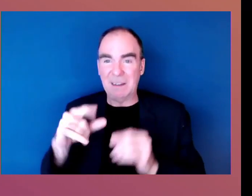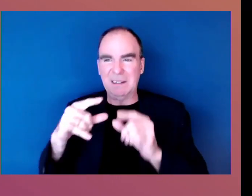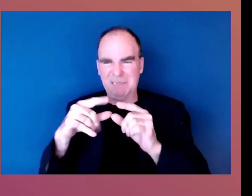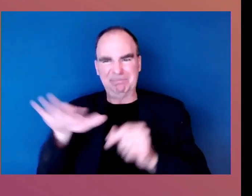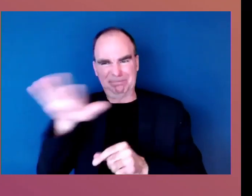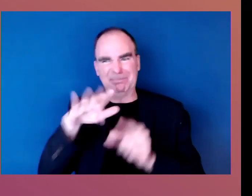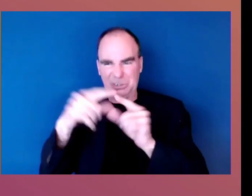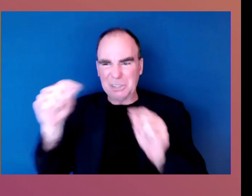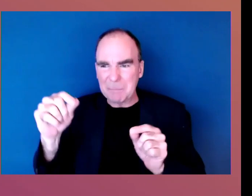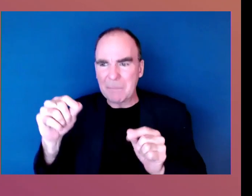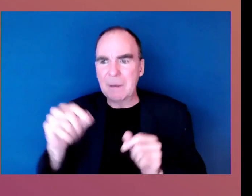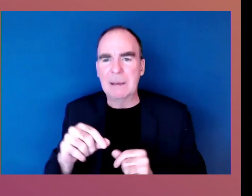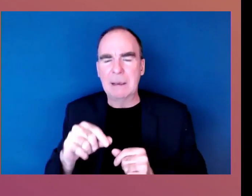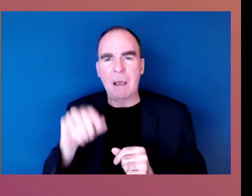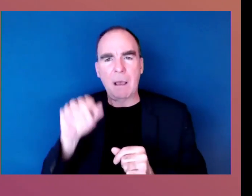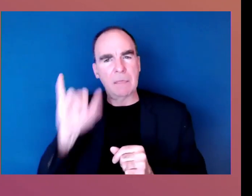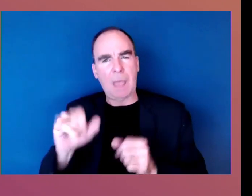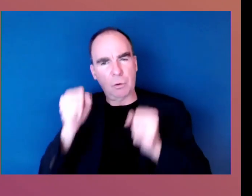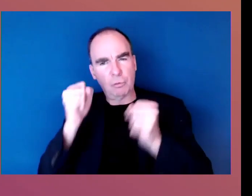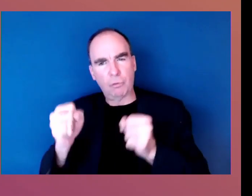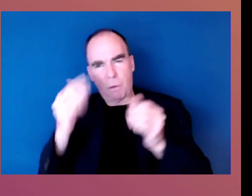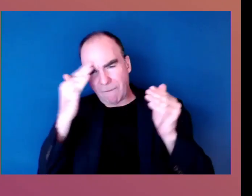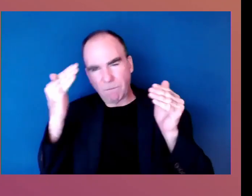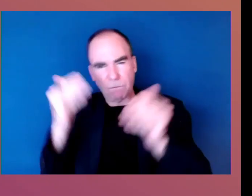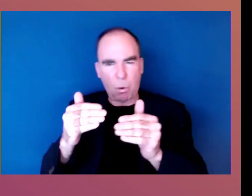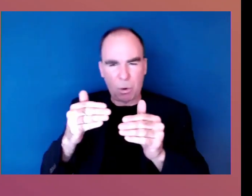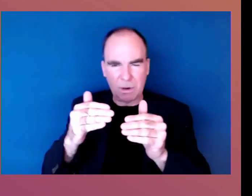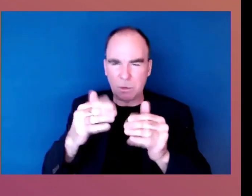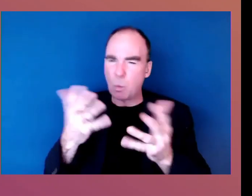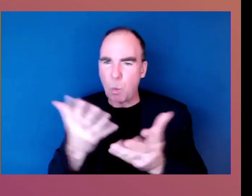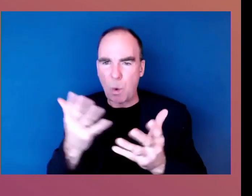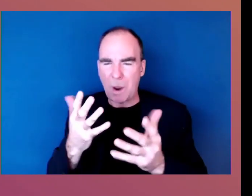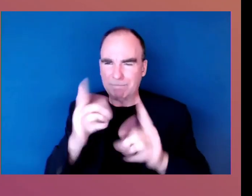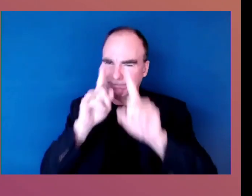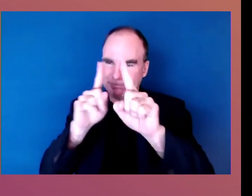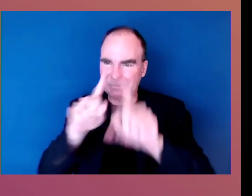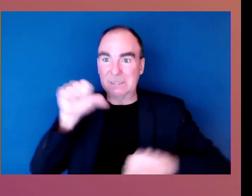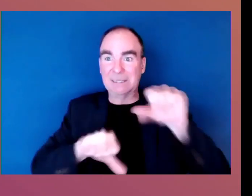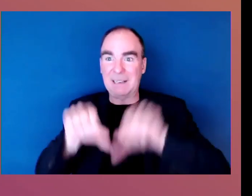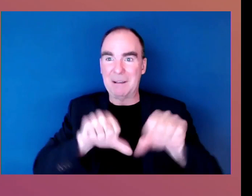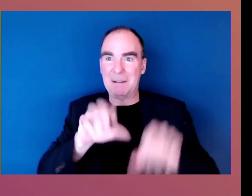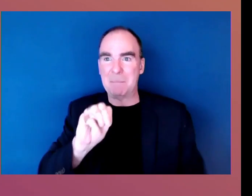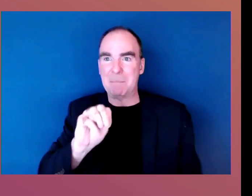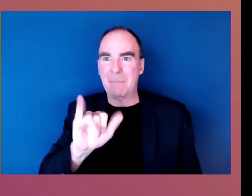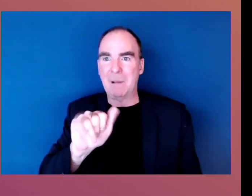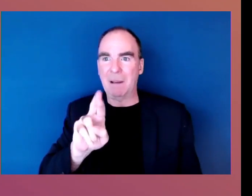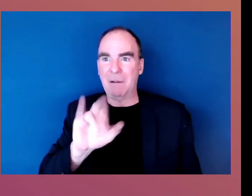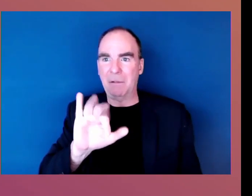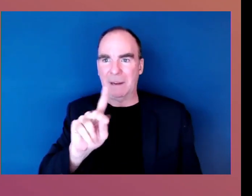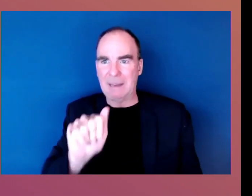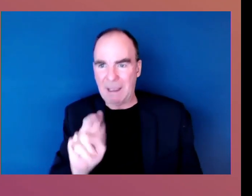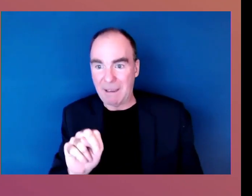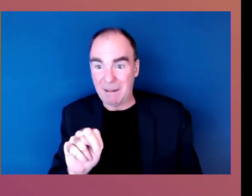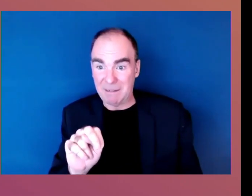the frontiers of science. Miraikan could be a miniature future city with